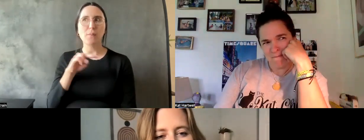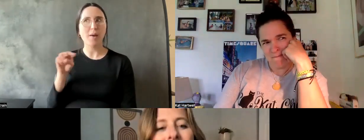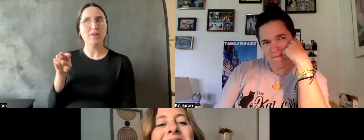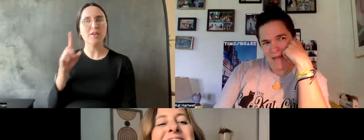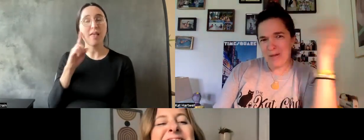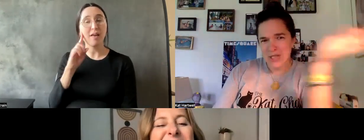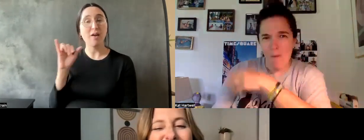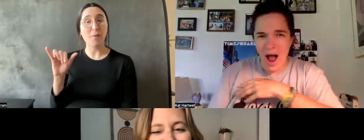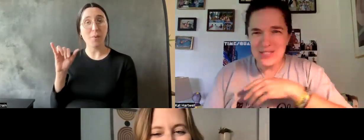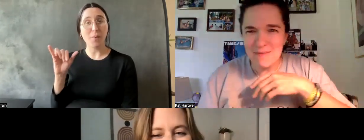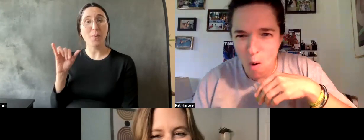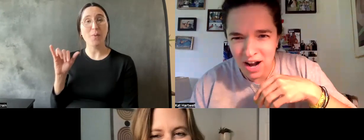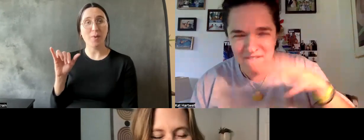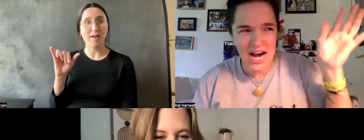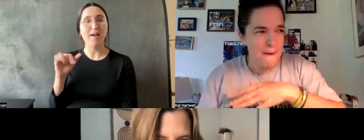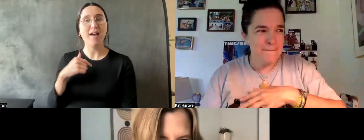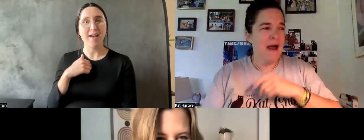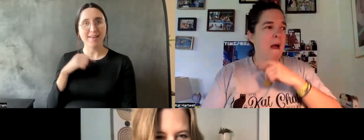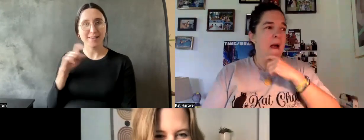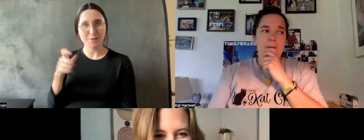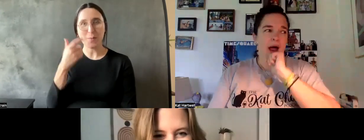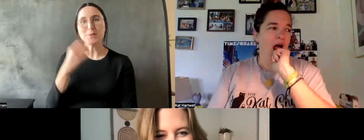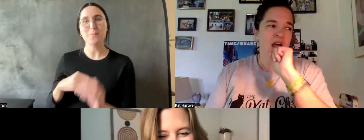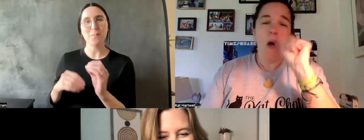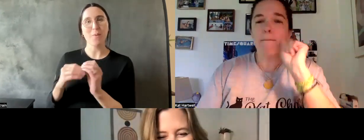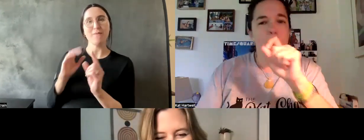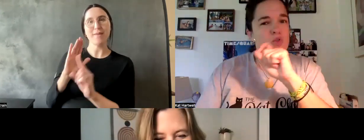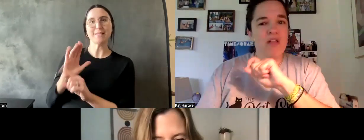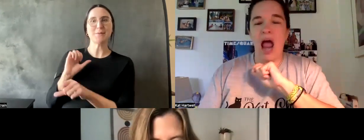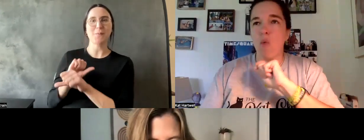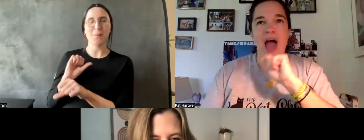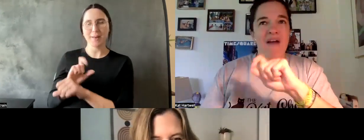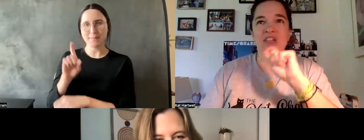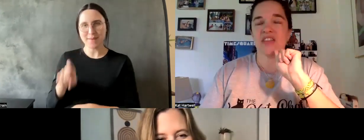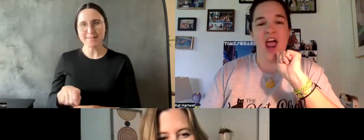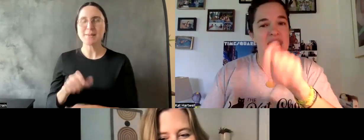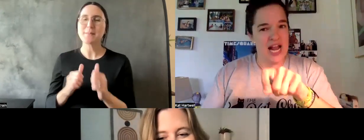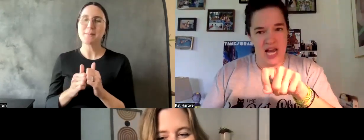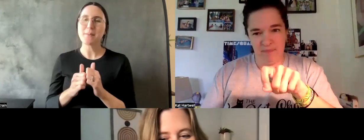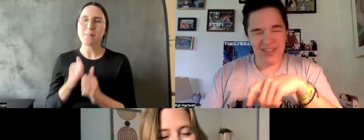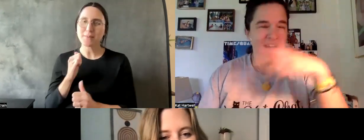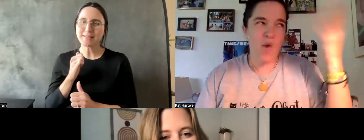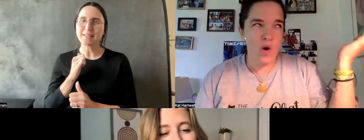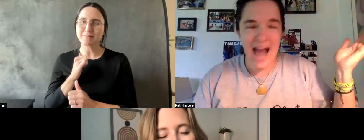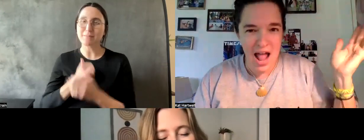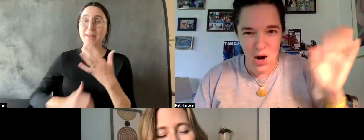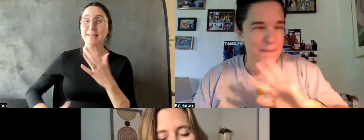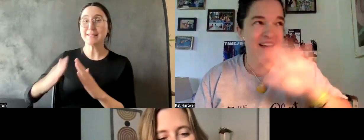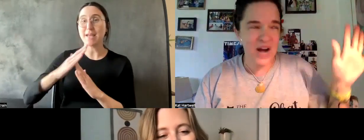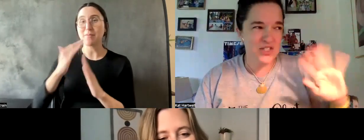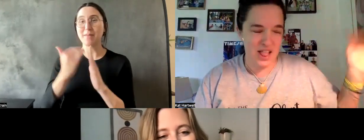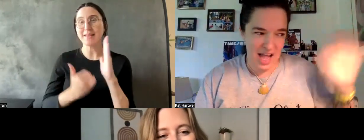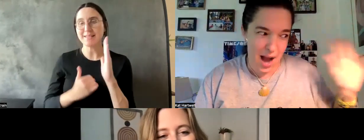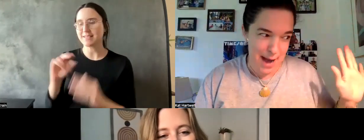oh, I'm going to start watching more of him. But mostly I would have to say Nikki. And of course Tyler,